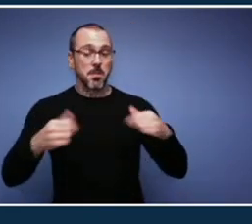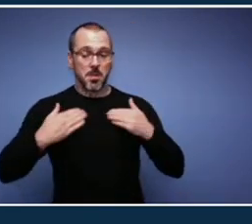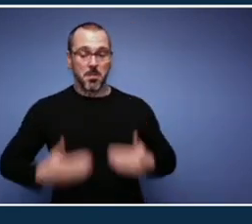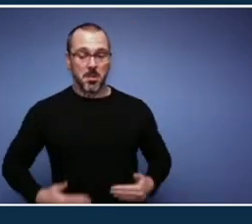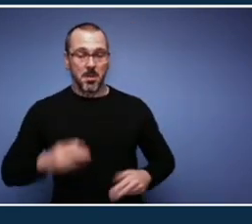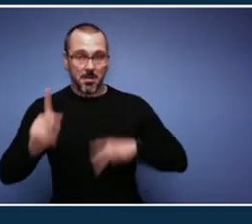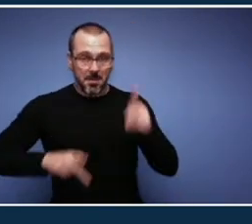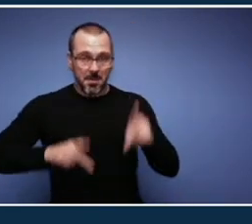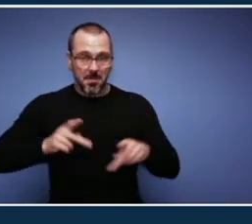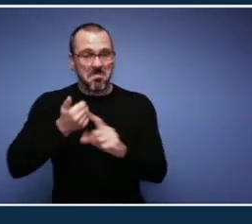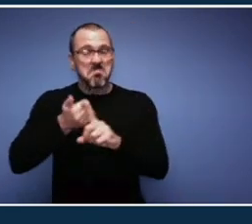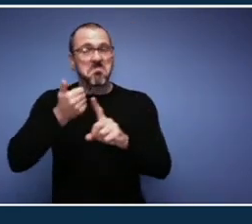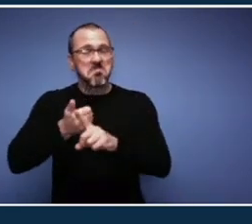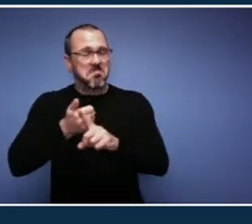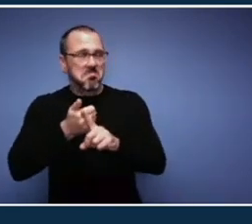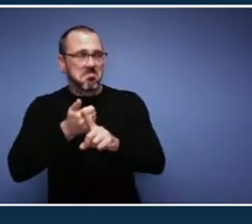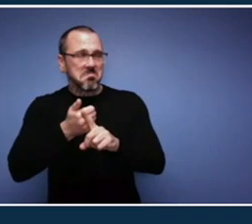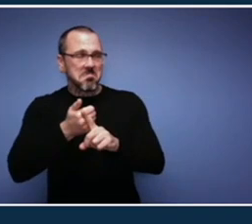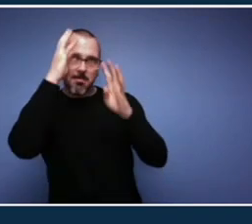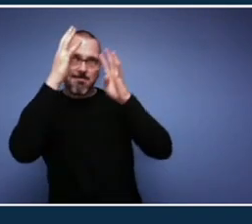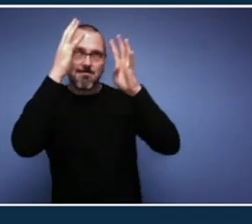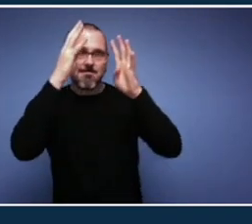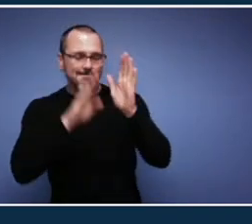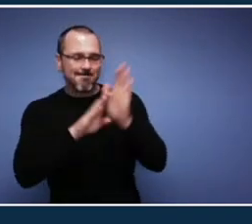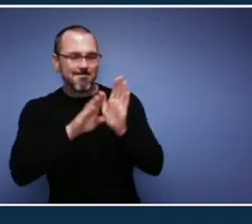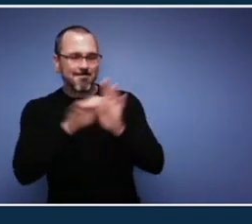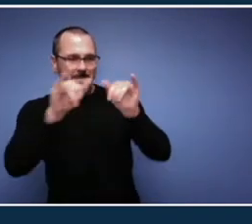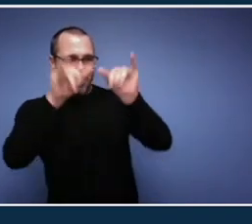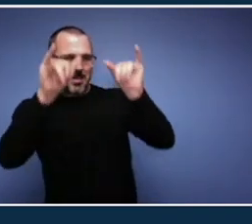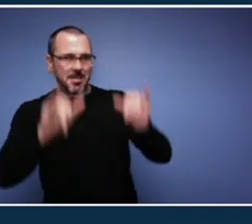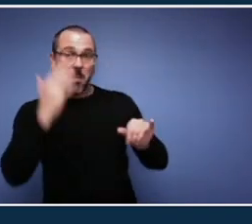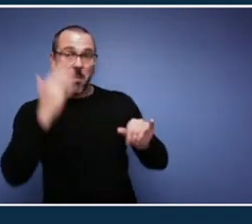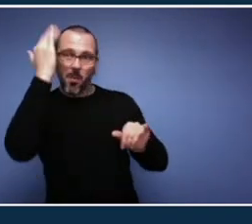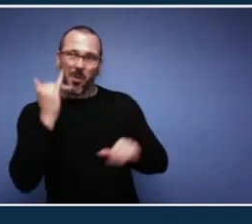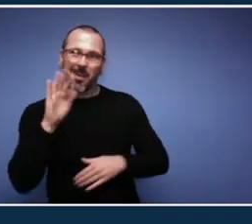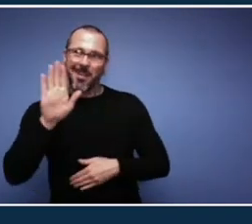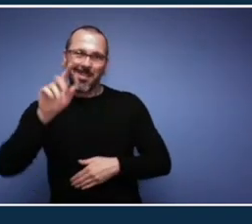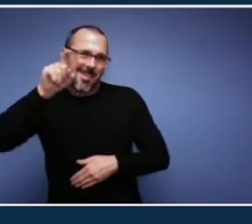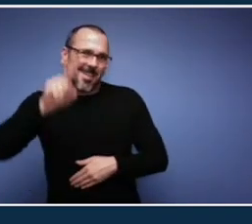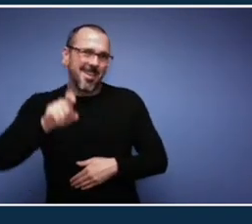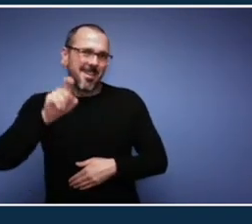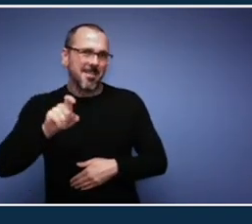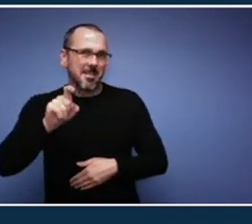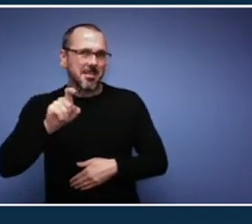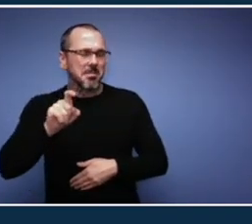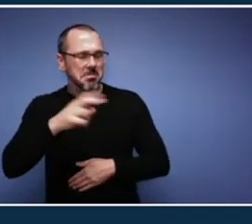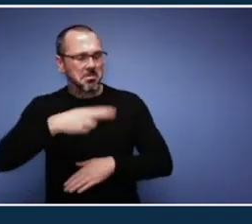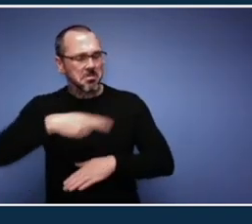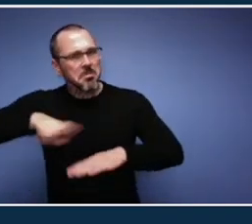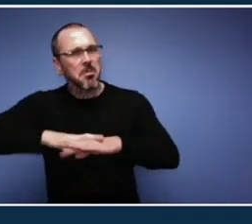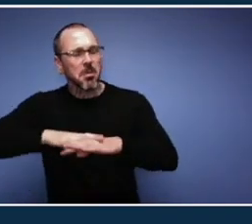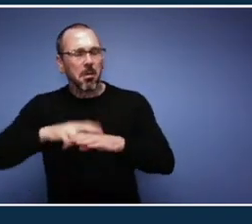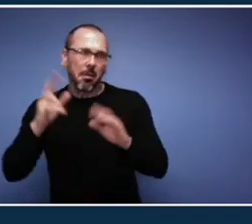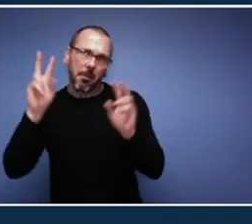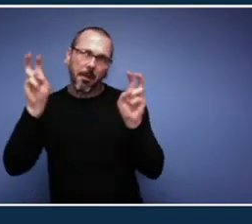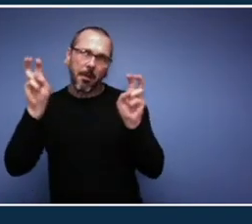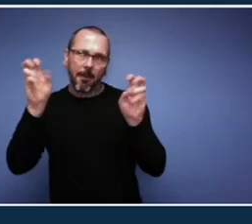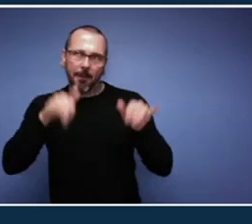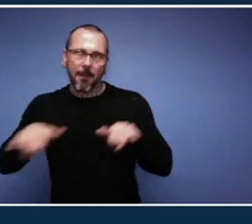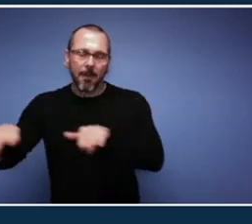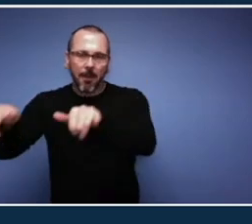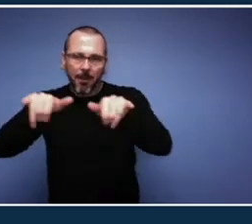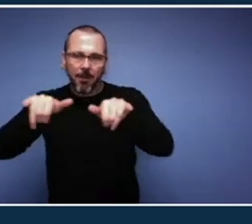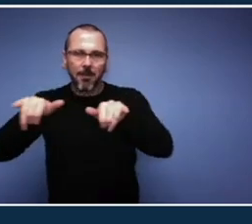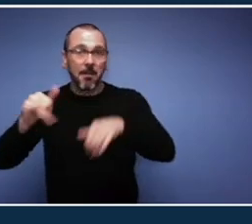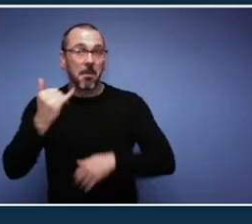down to, and those able-bodied people considered their needs to be the norm. And if your needs were different than the